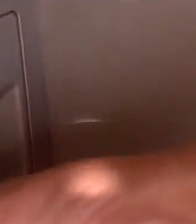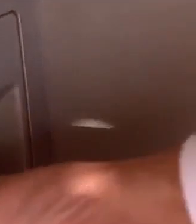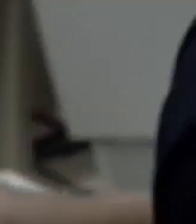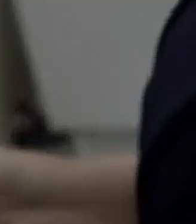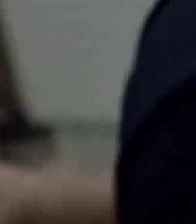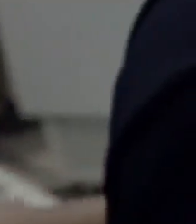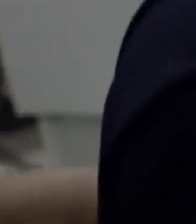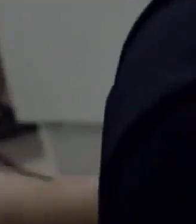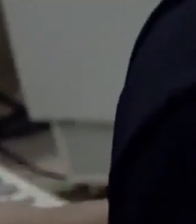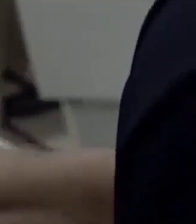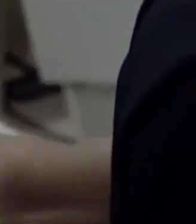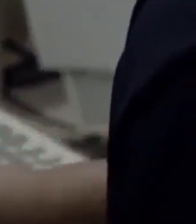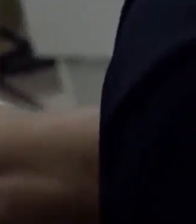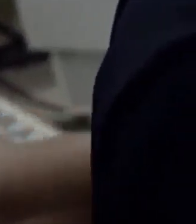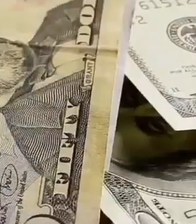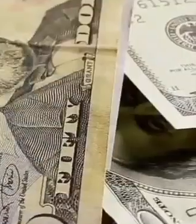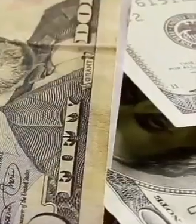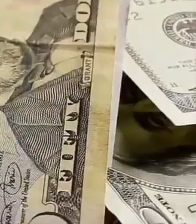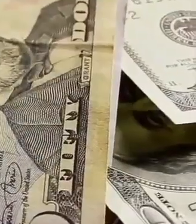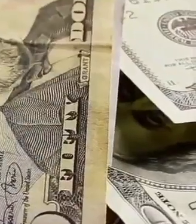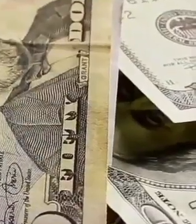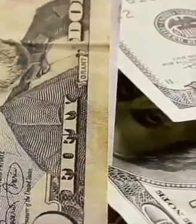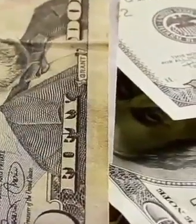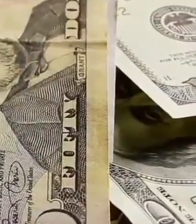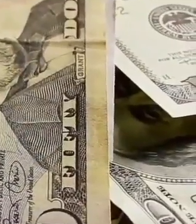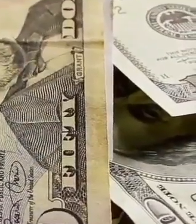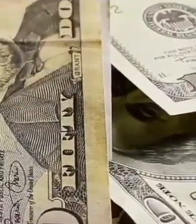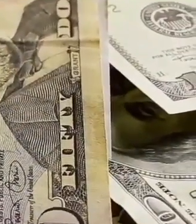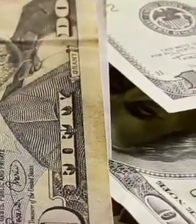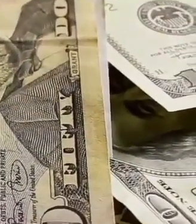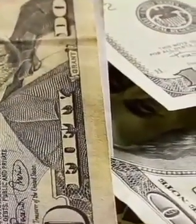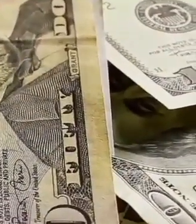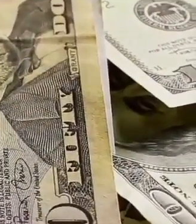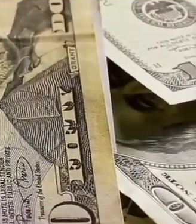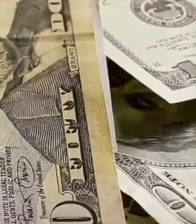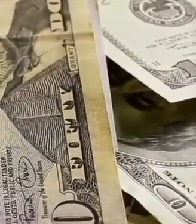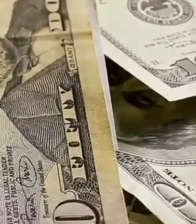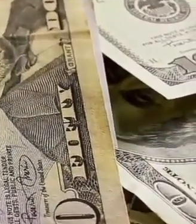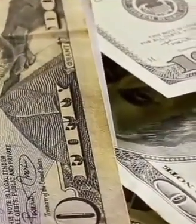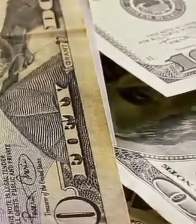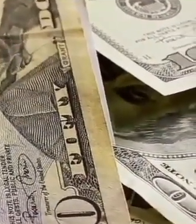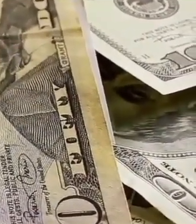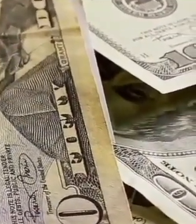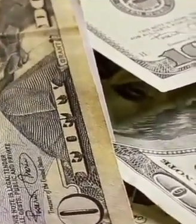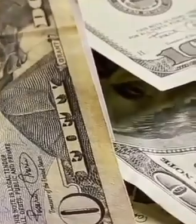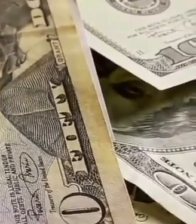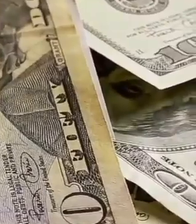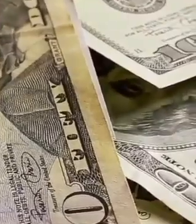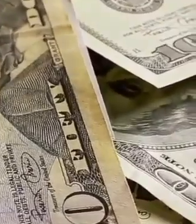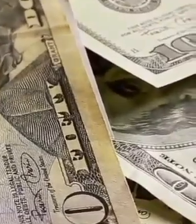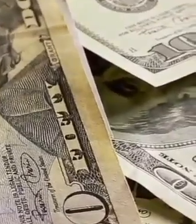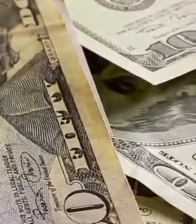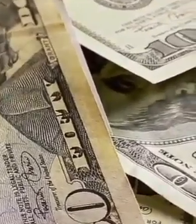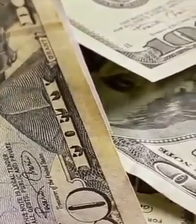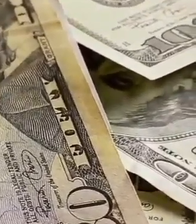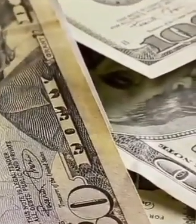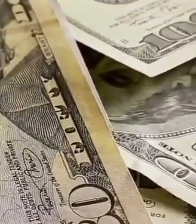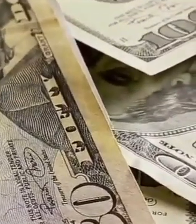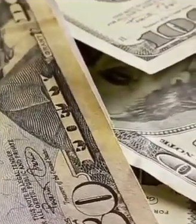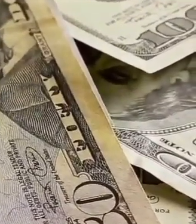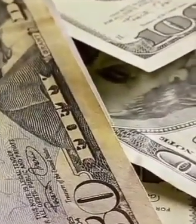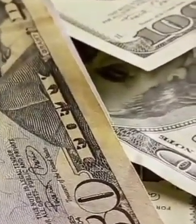check within the past couple weeks, and whether it was a $1,200 check for yourself or a $500 check for a child, those funds were at the mercy